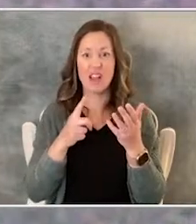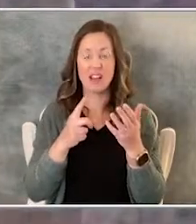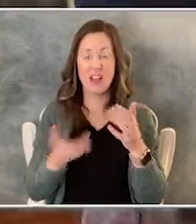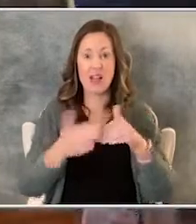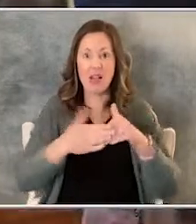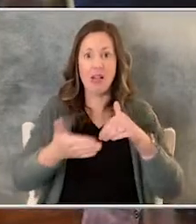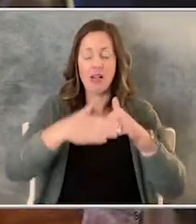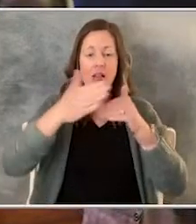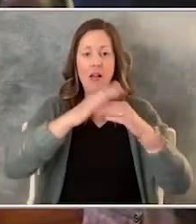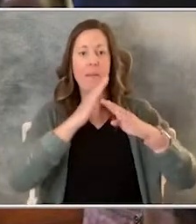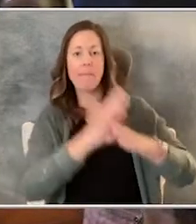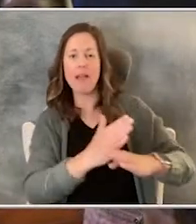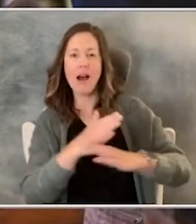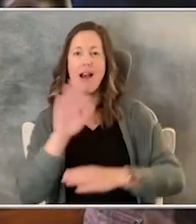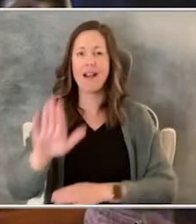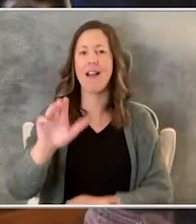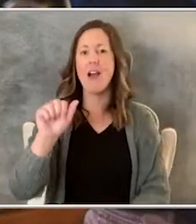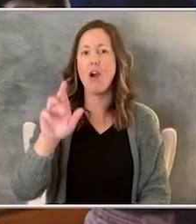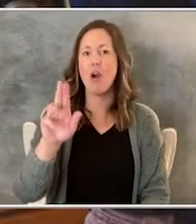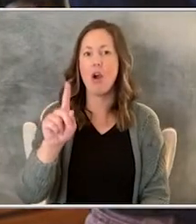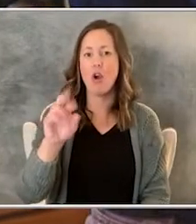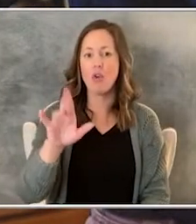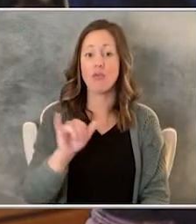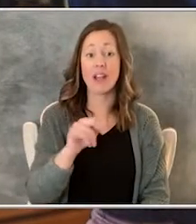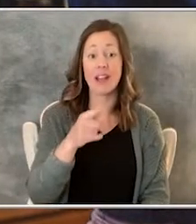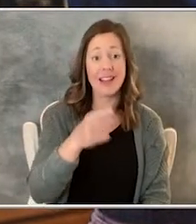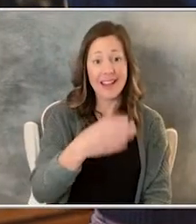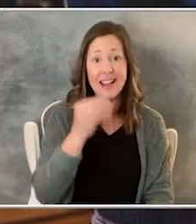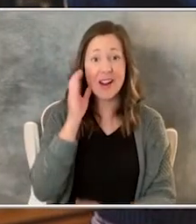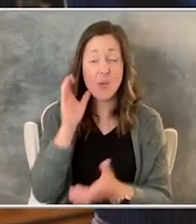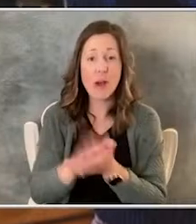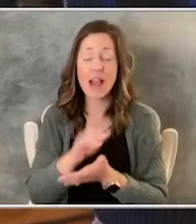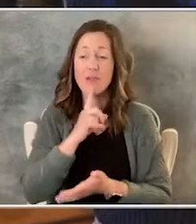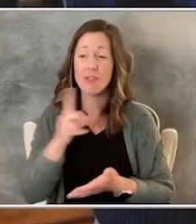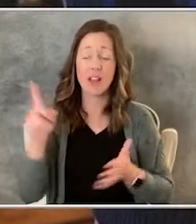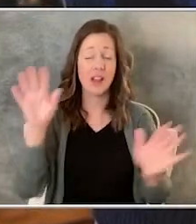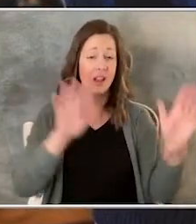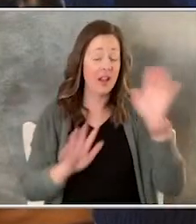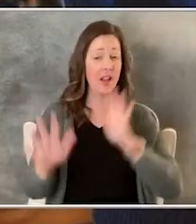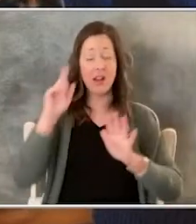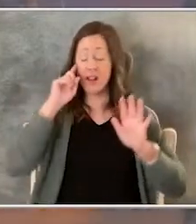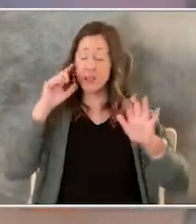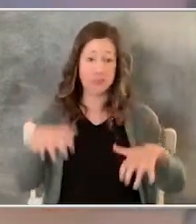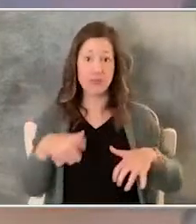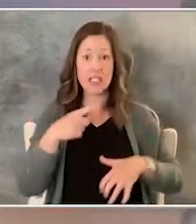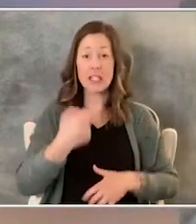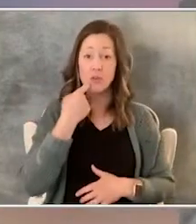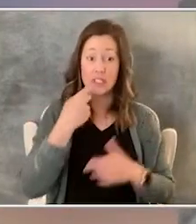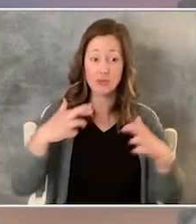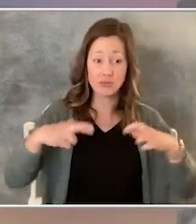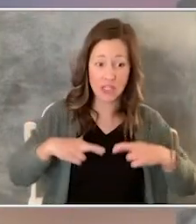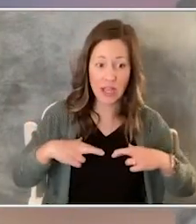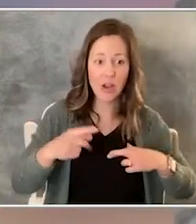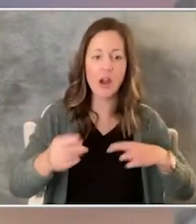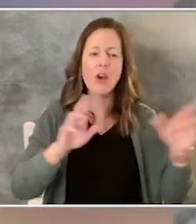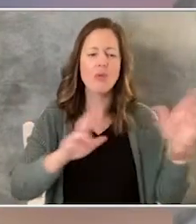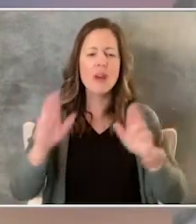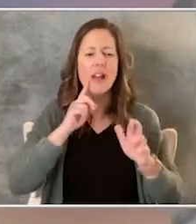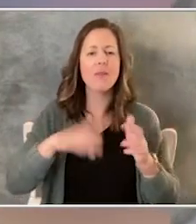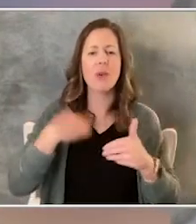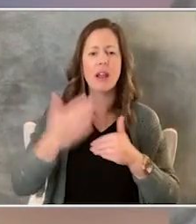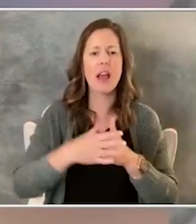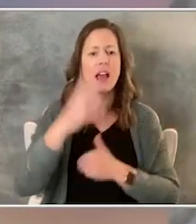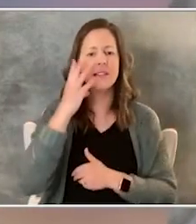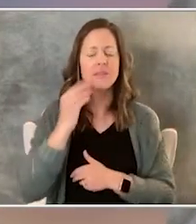this is a no-brainer. So he did a balloon procedure. And so in order to do that, you have